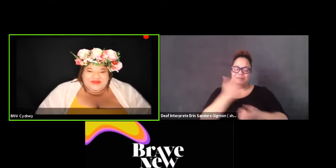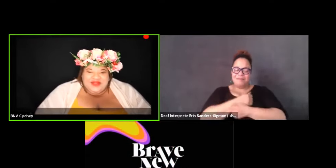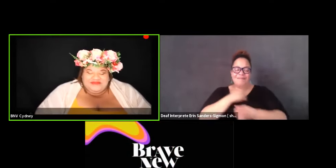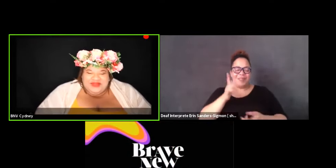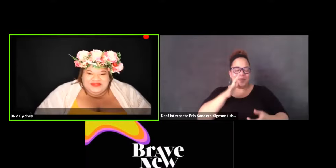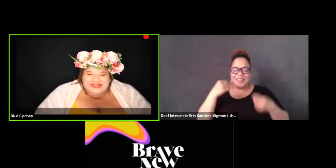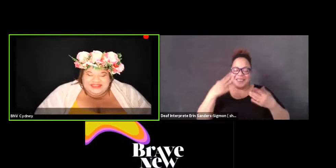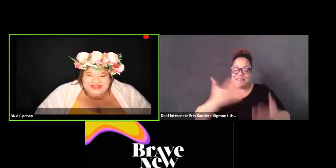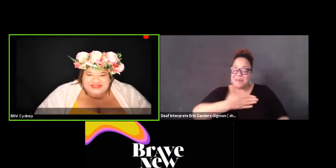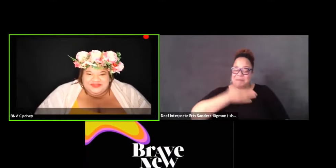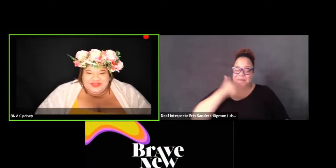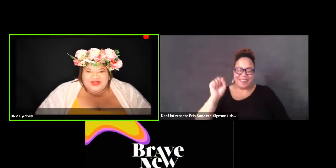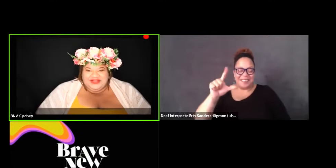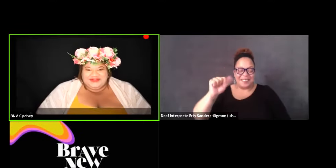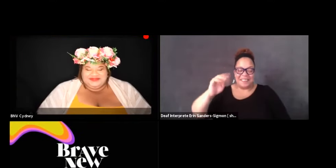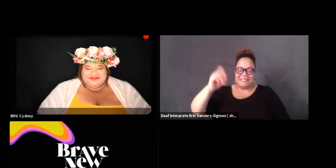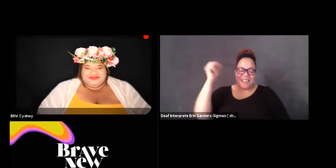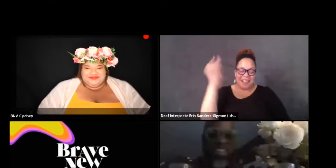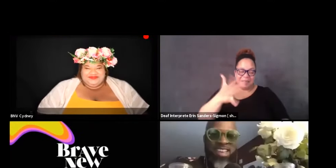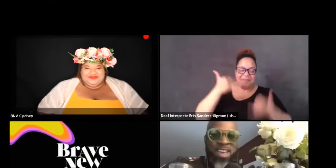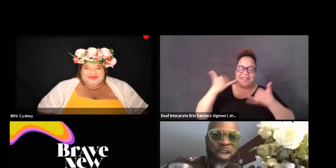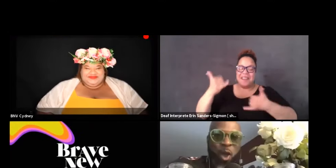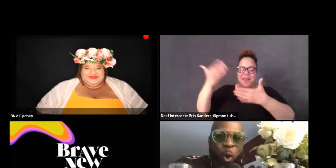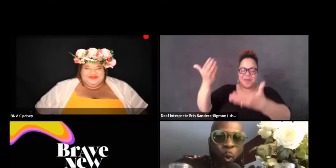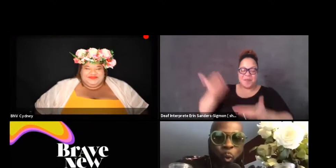you Marc Bamuthi Joseph, y'all.